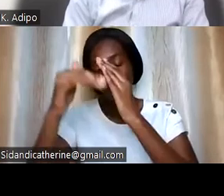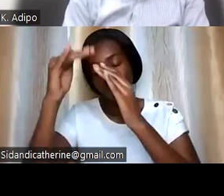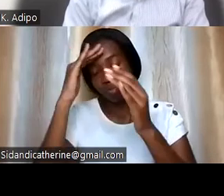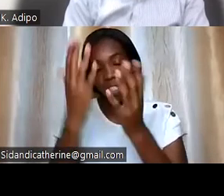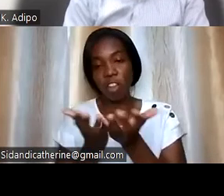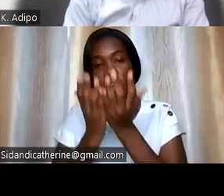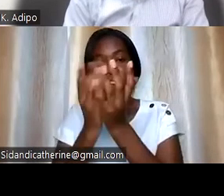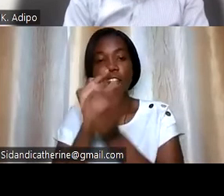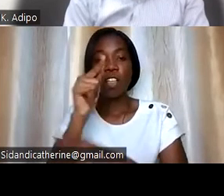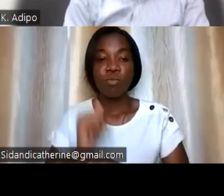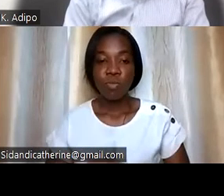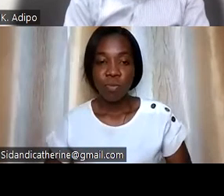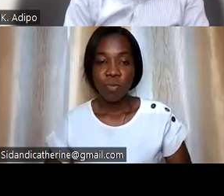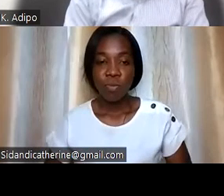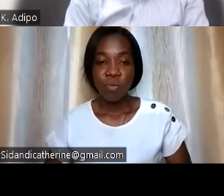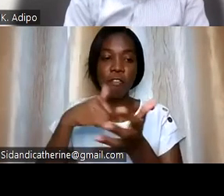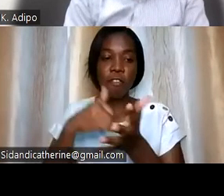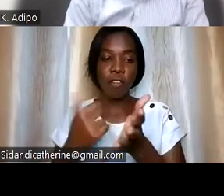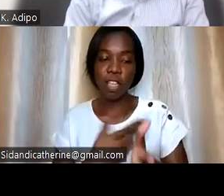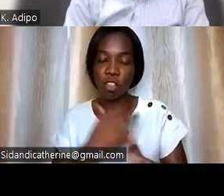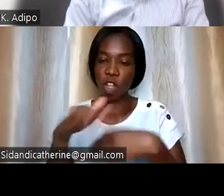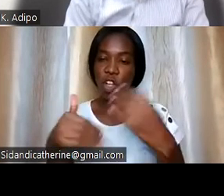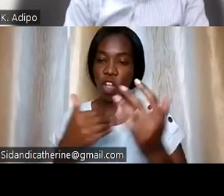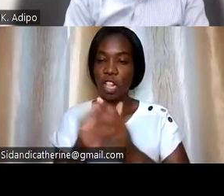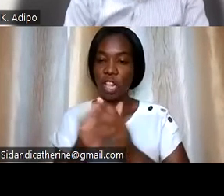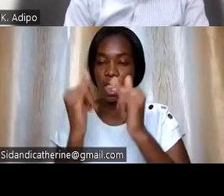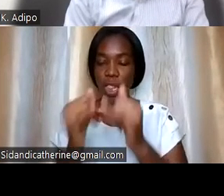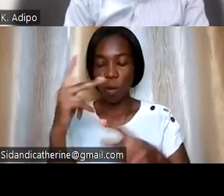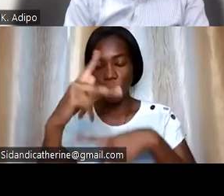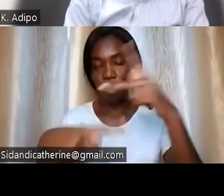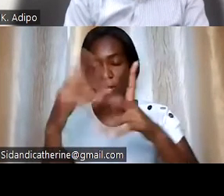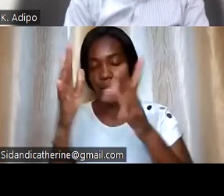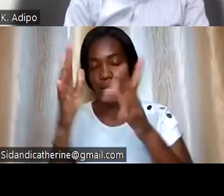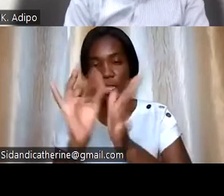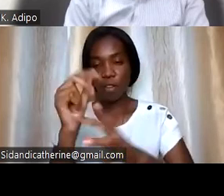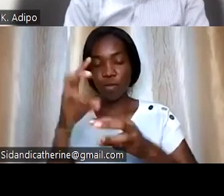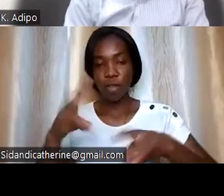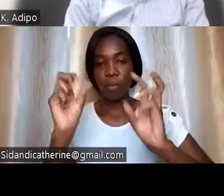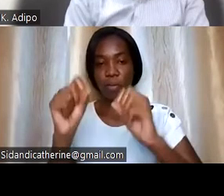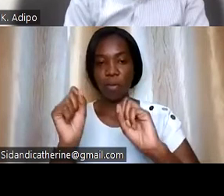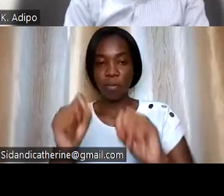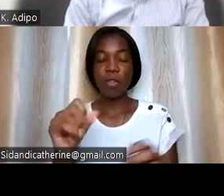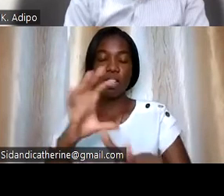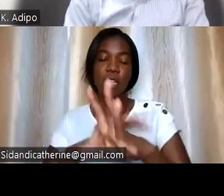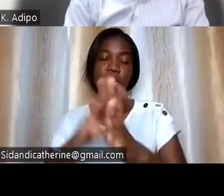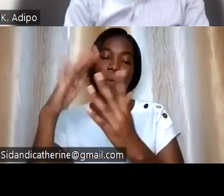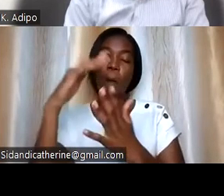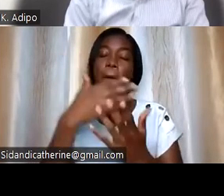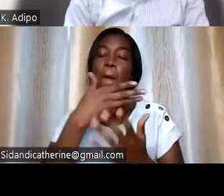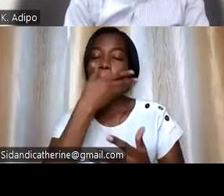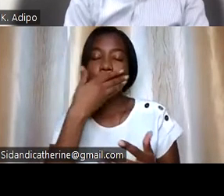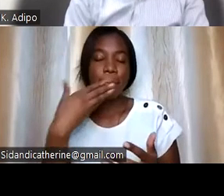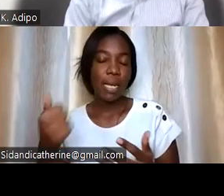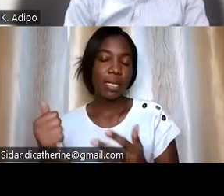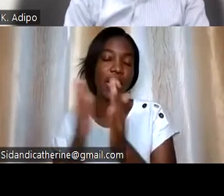So involve us in every new process. That way you'll get more better, efficient, and inclusive